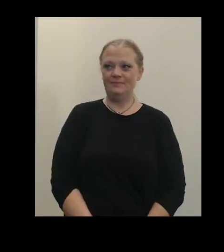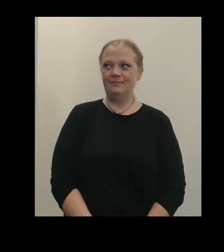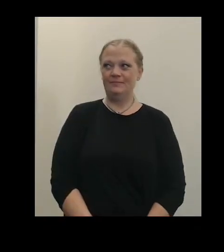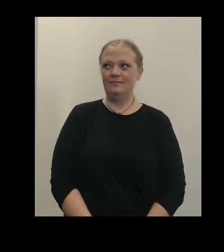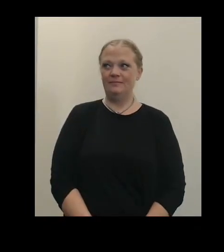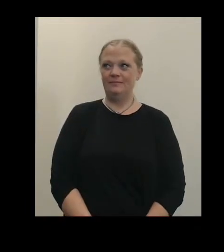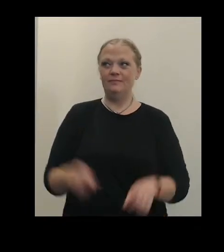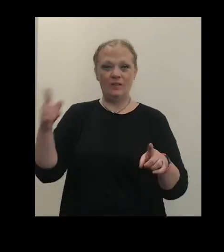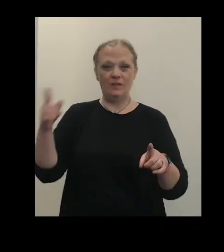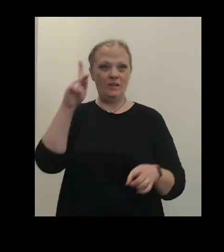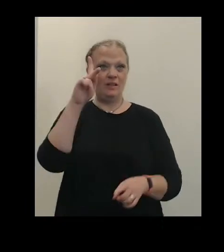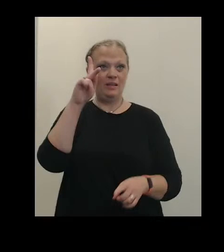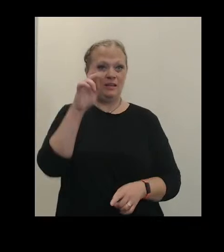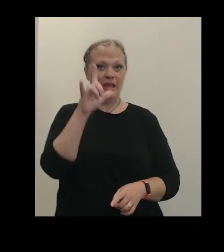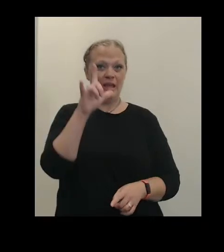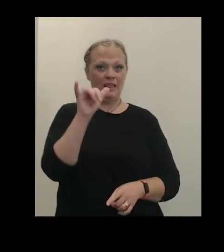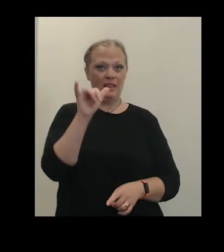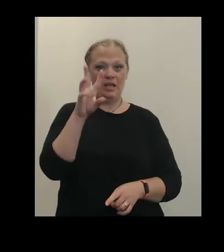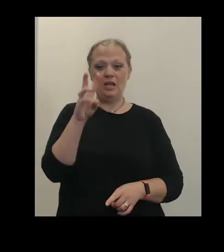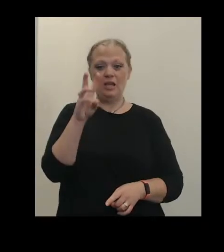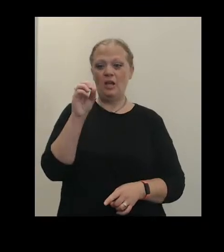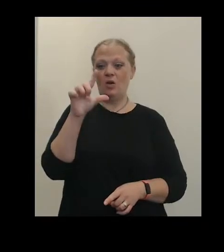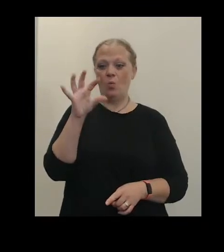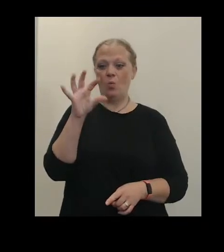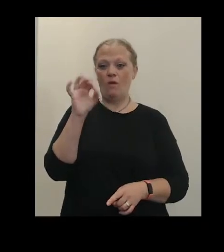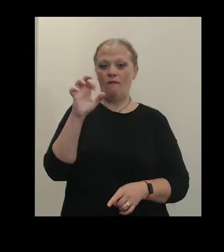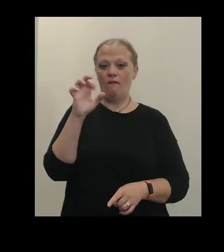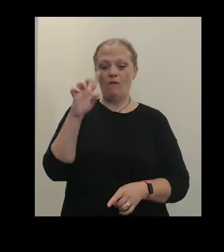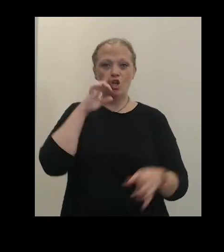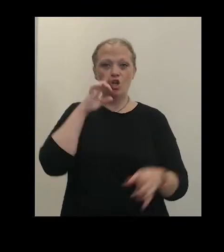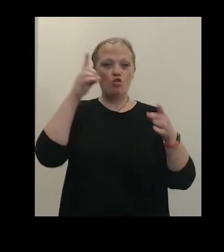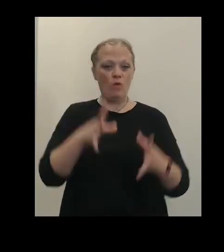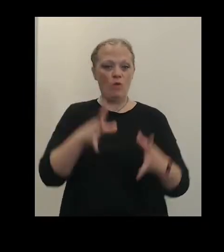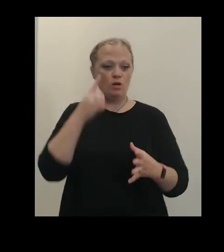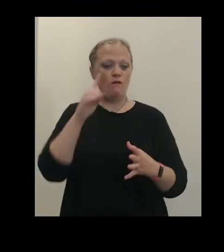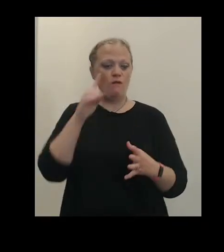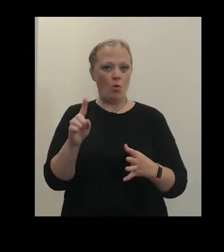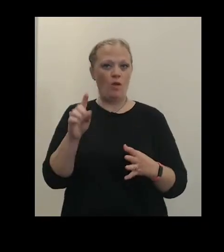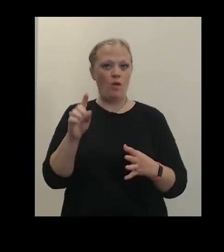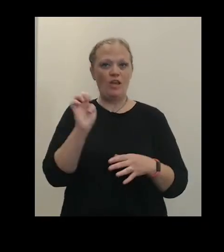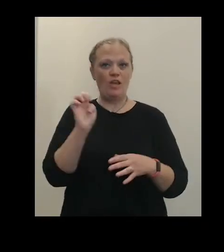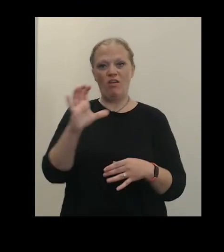I am Kelly Wolford, the Director of the Erie County Office of Health Equity.